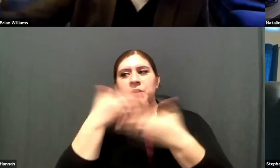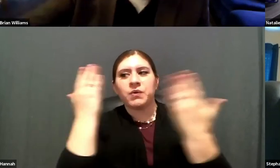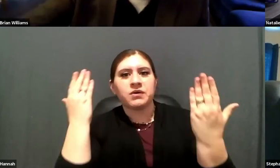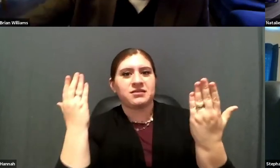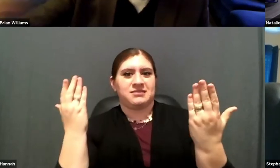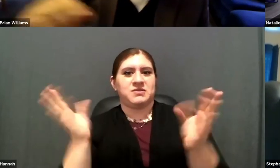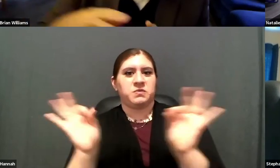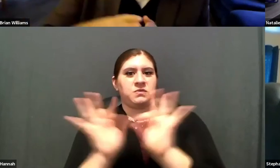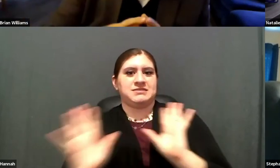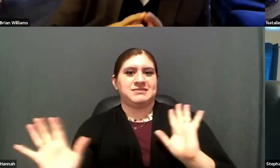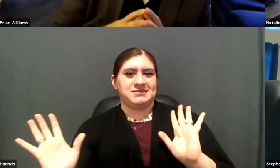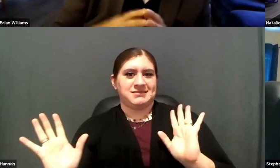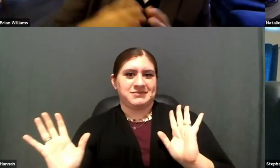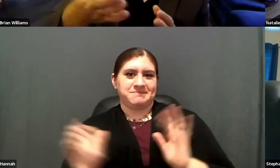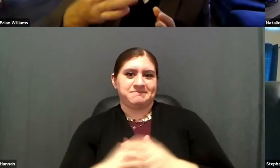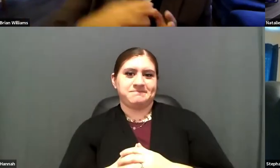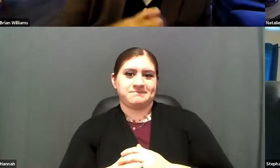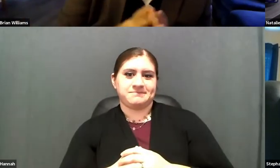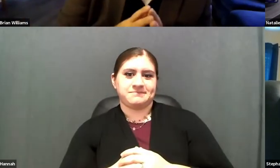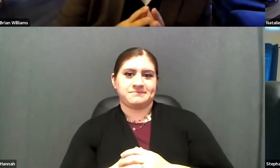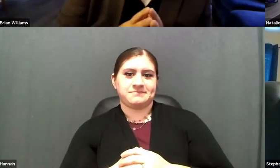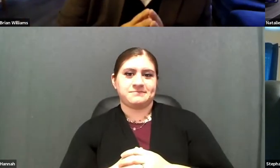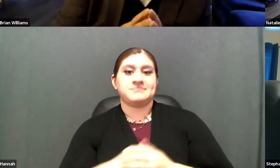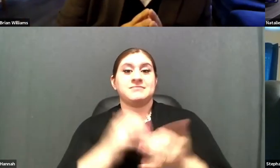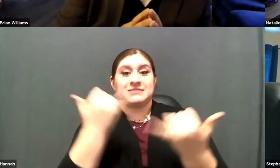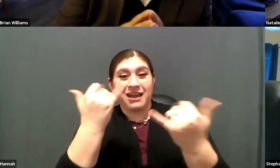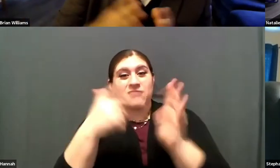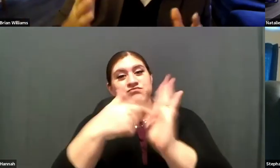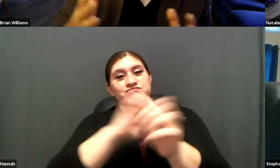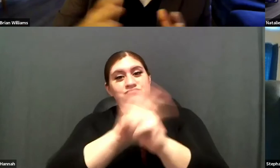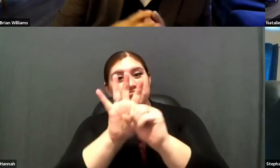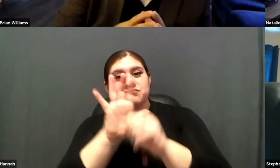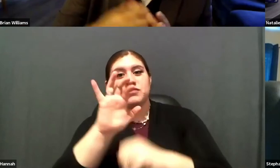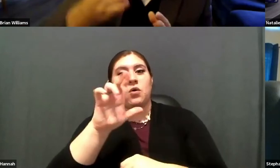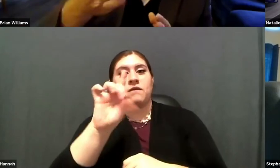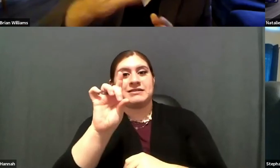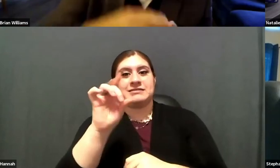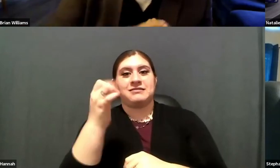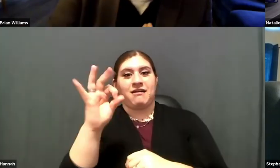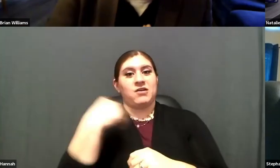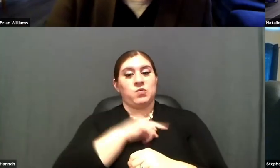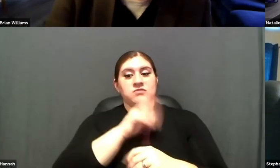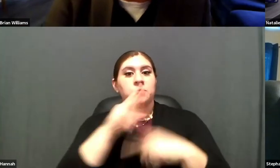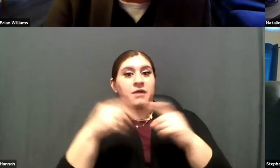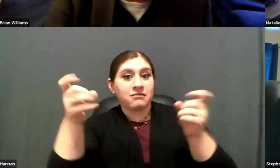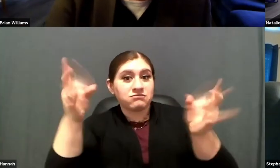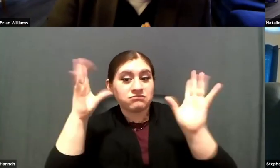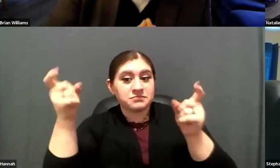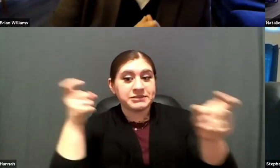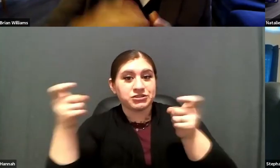way, you know, and dealing with the COVID-19 thing, that's one thing when we're talking about disaster and hazard